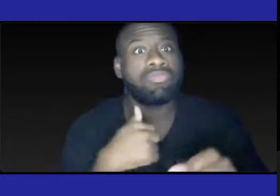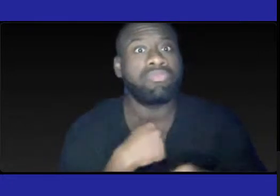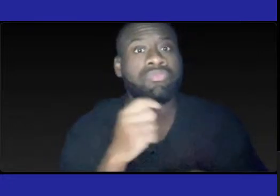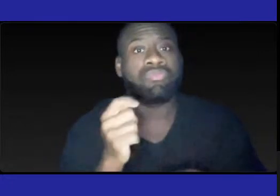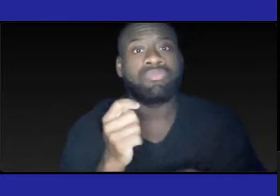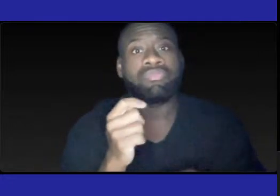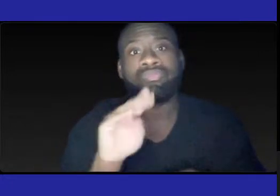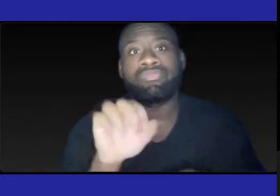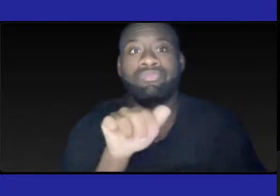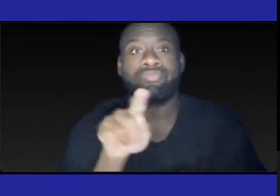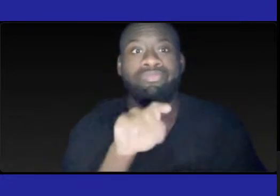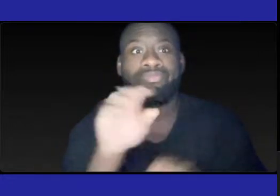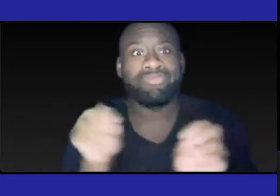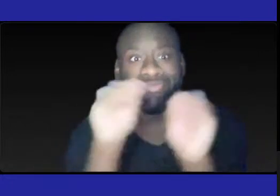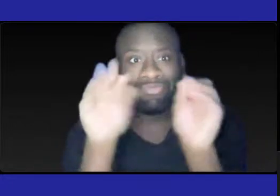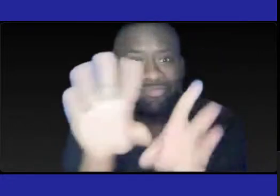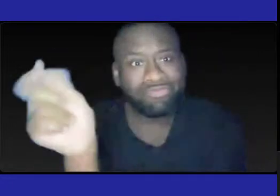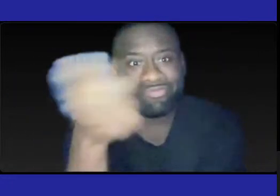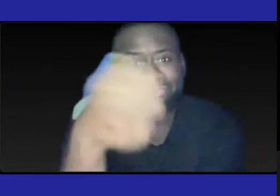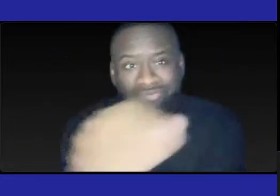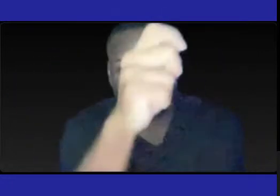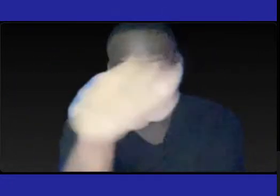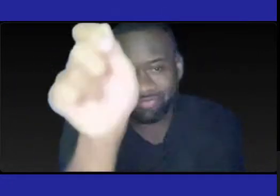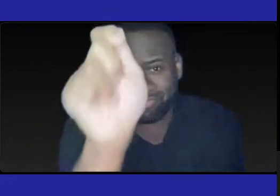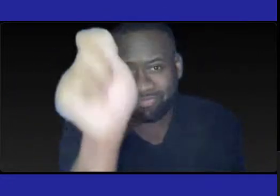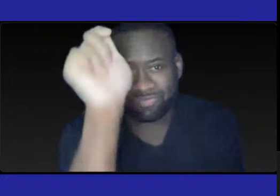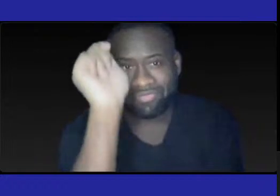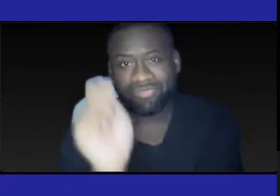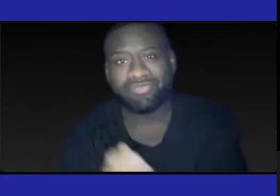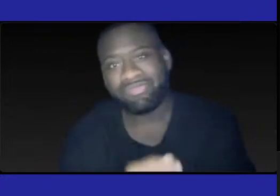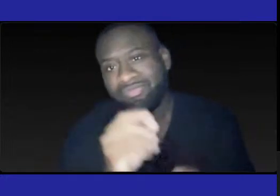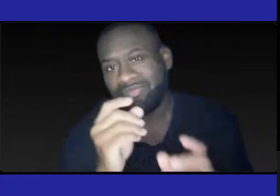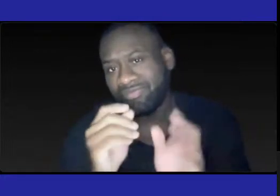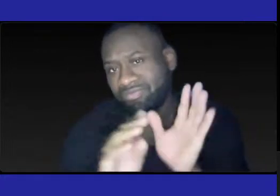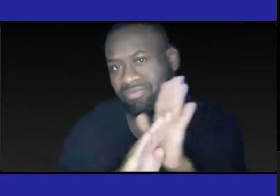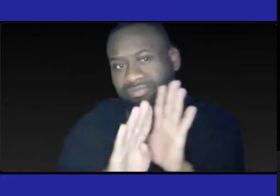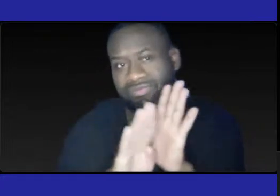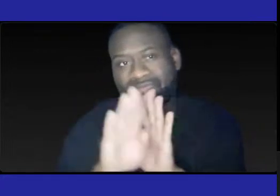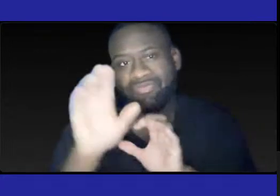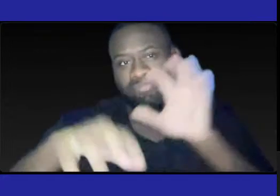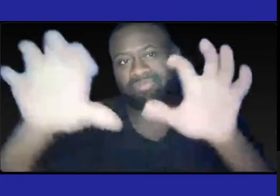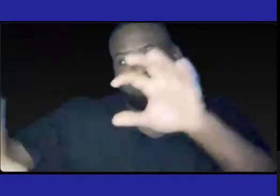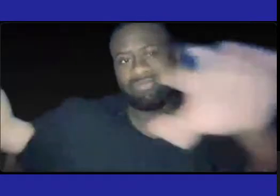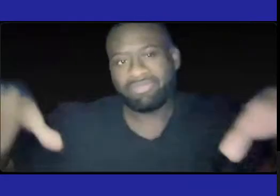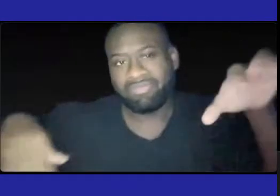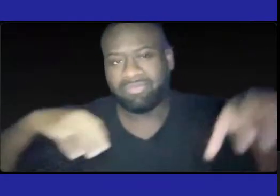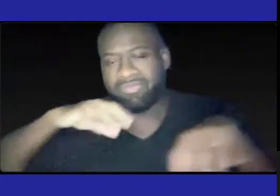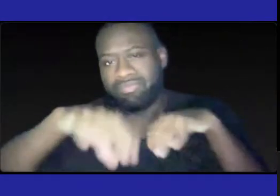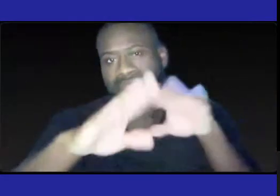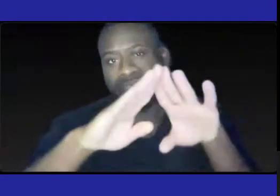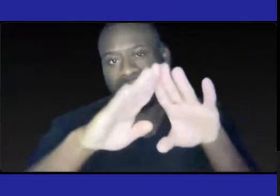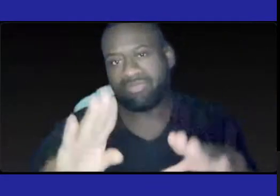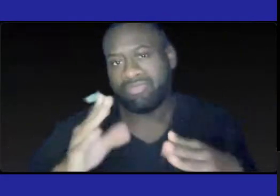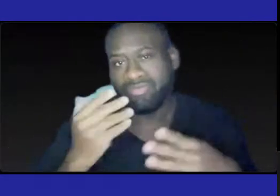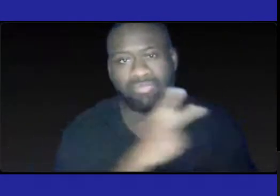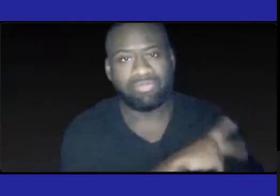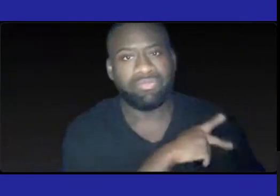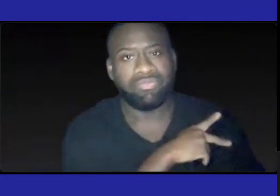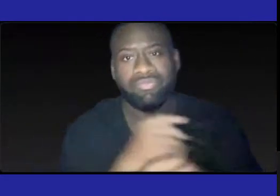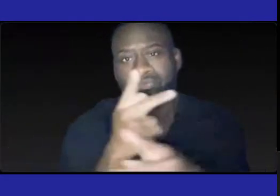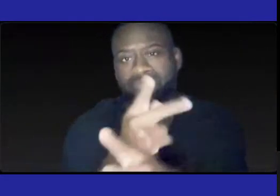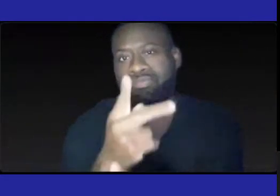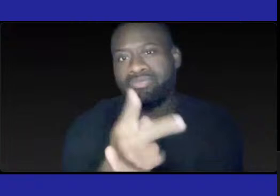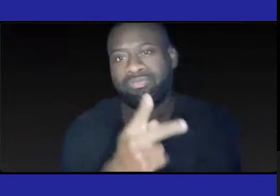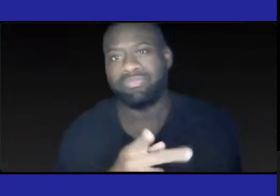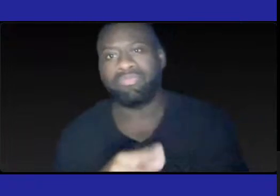I could wave a magic wand, I would create a special mental health maternal home so that those patients could get even more specialty care and we